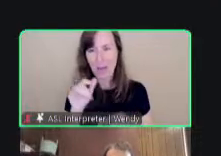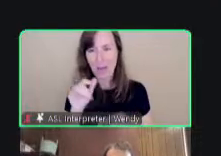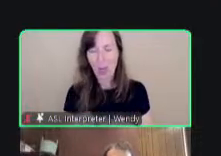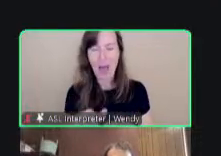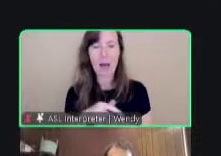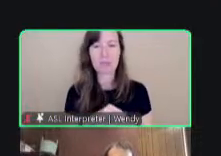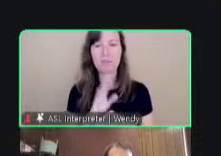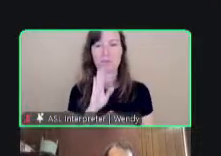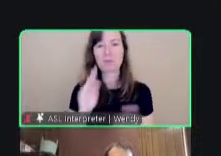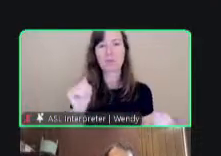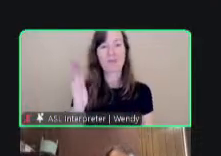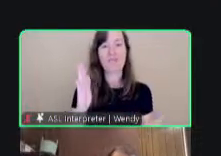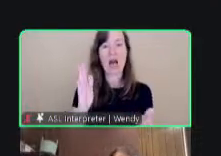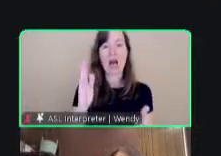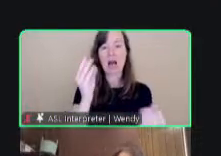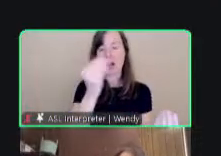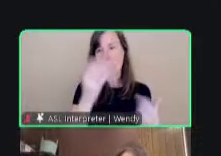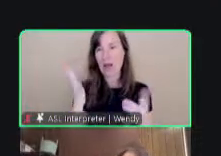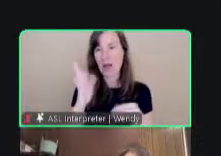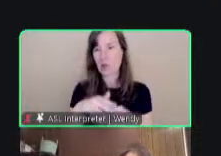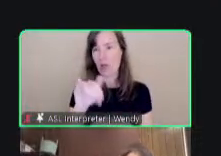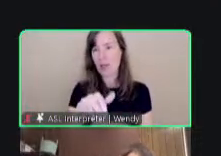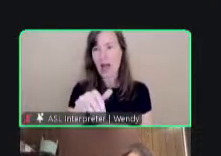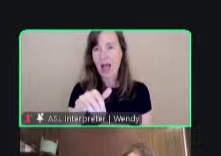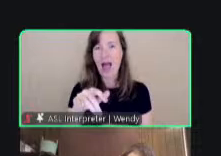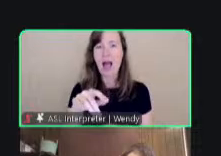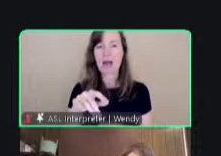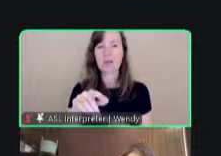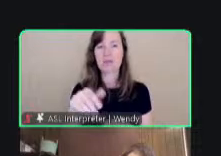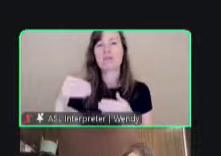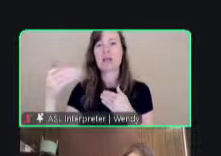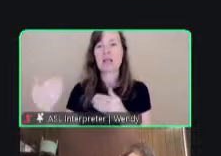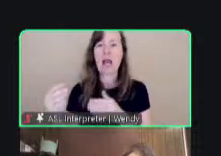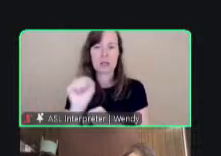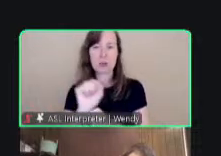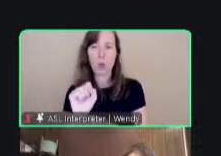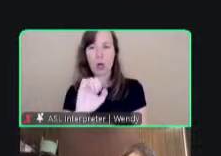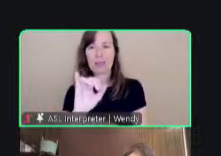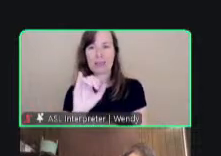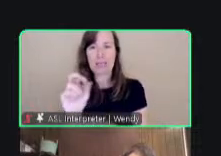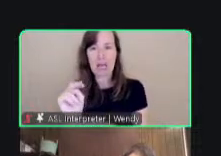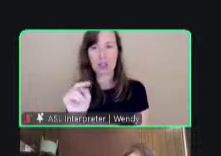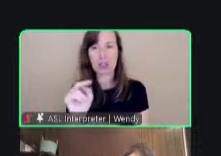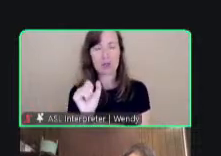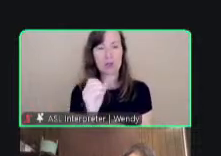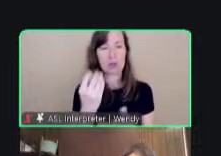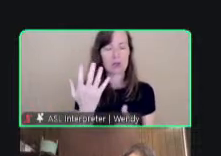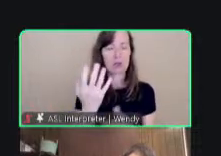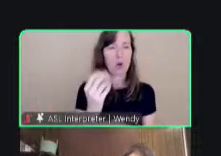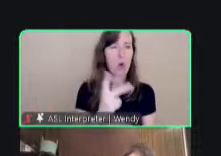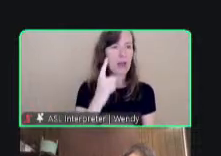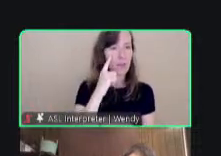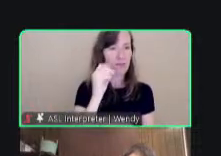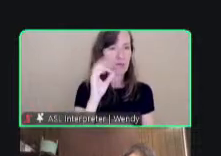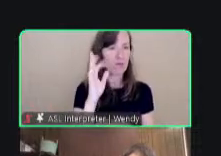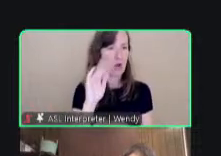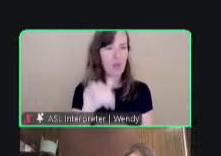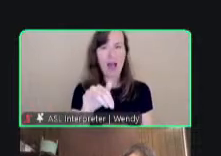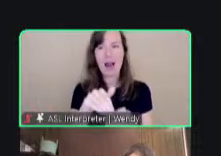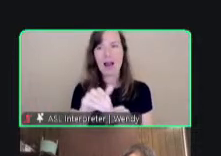providing updates on that item in particular at the next work session, so please be on the lookout for that in April. Thank